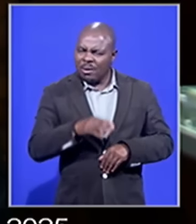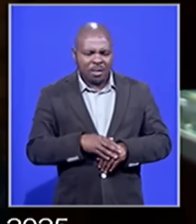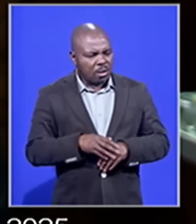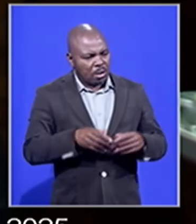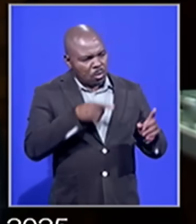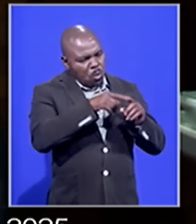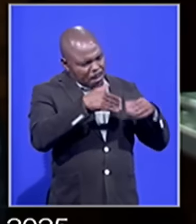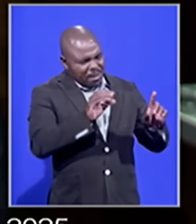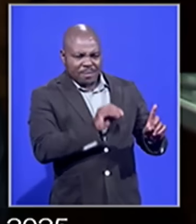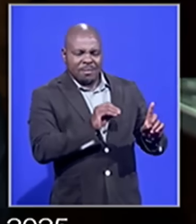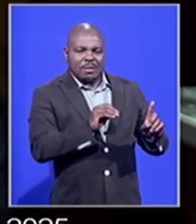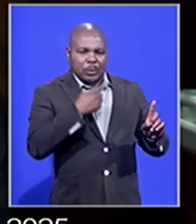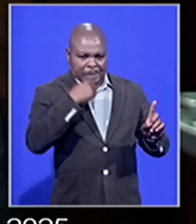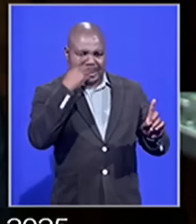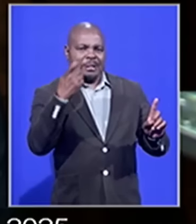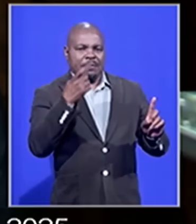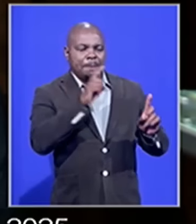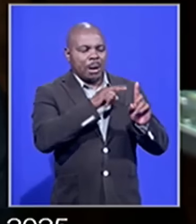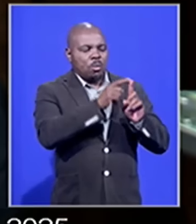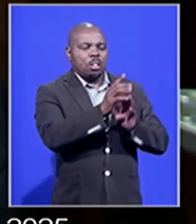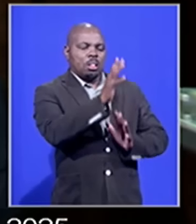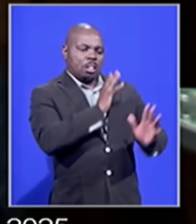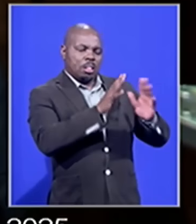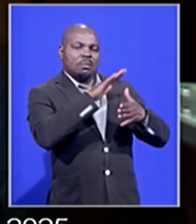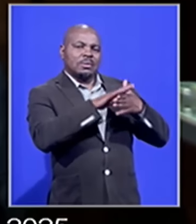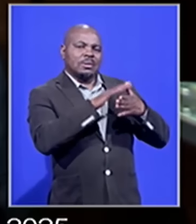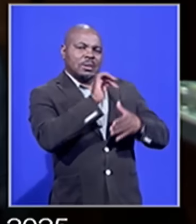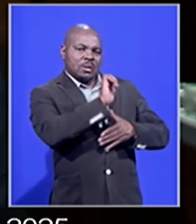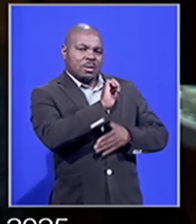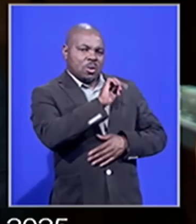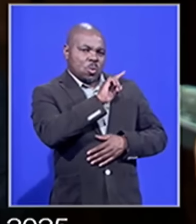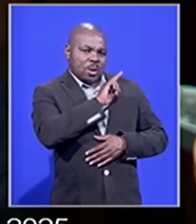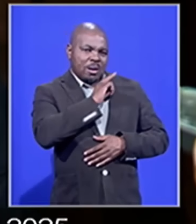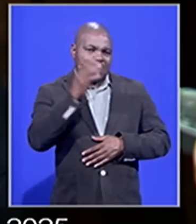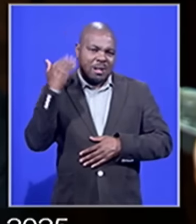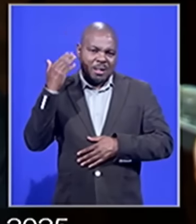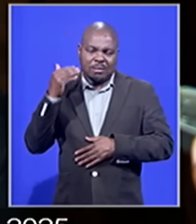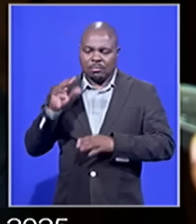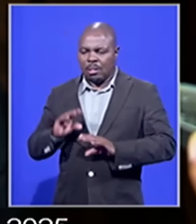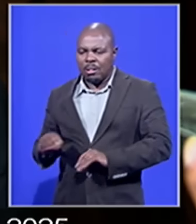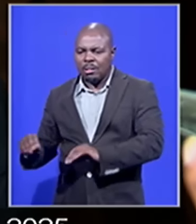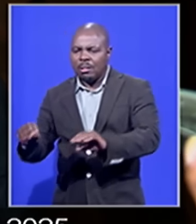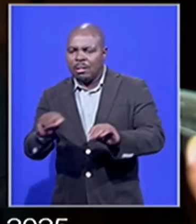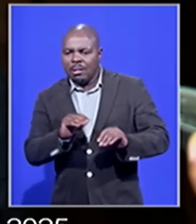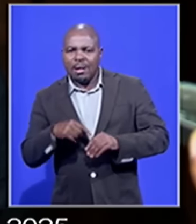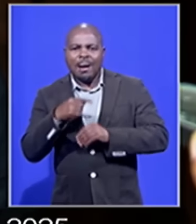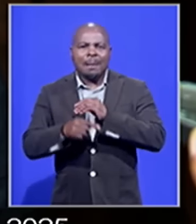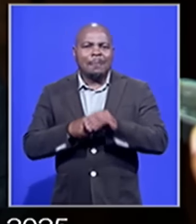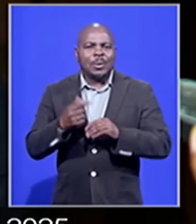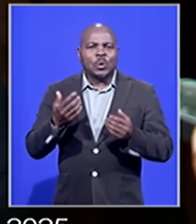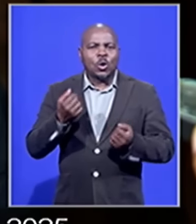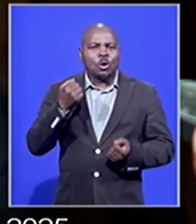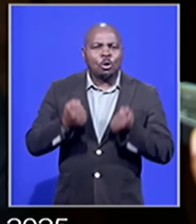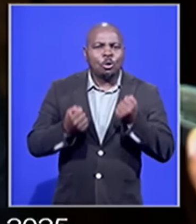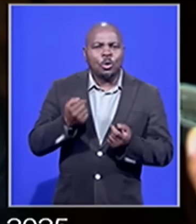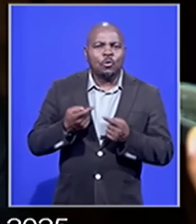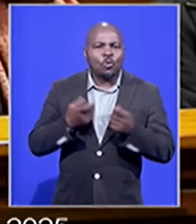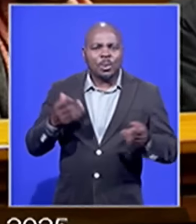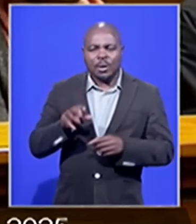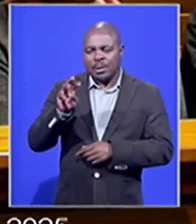reasons, and part of that was the allegations that were made against the judiciary in the Matlanga